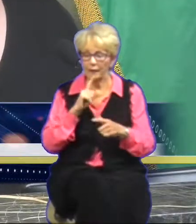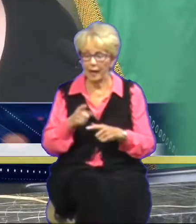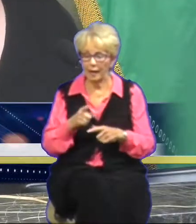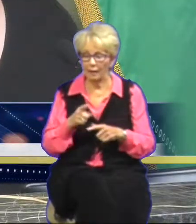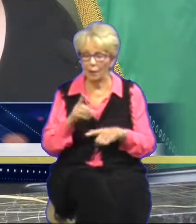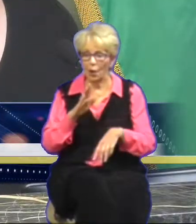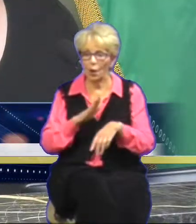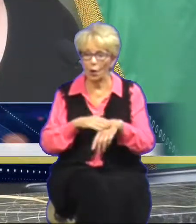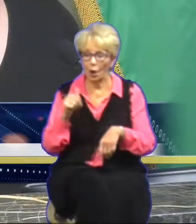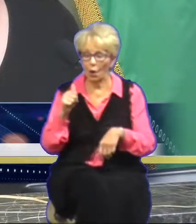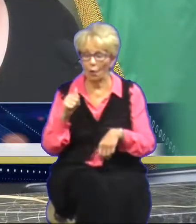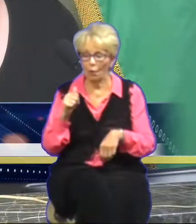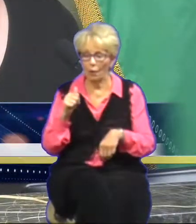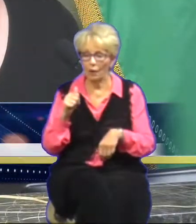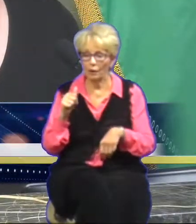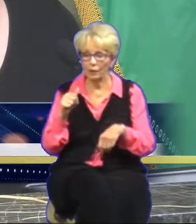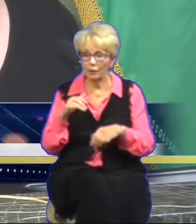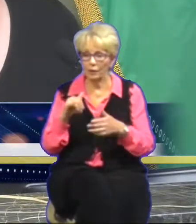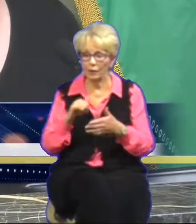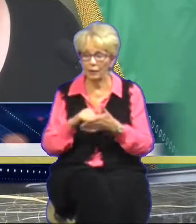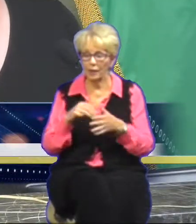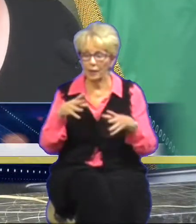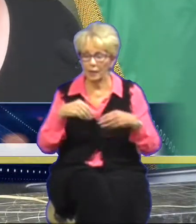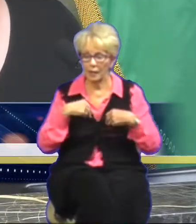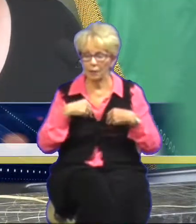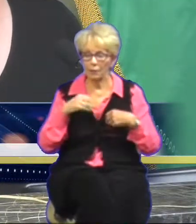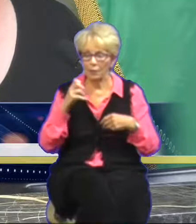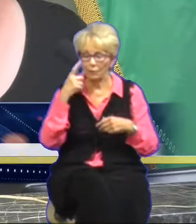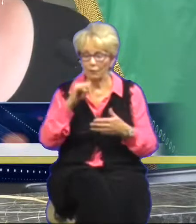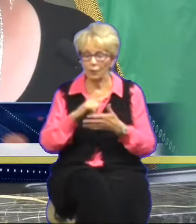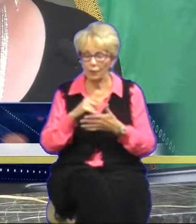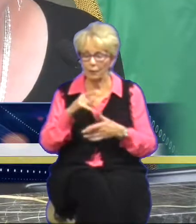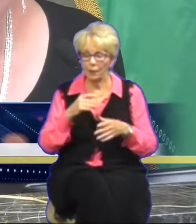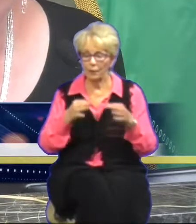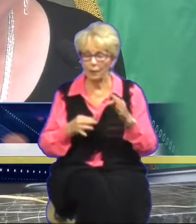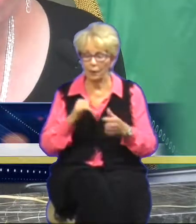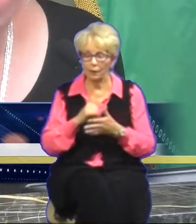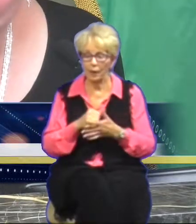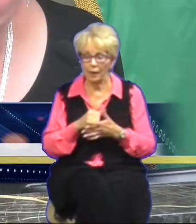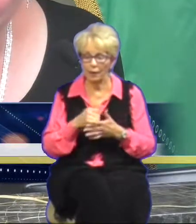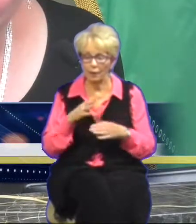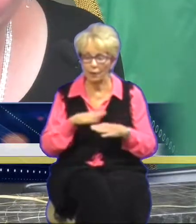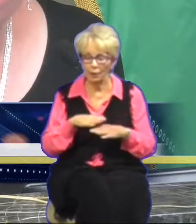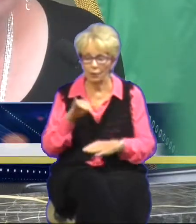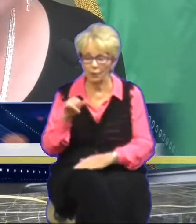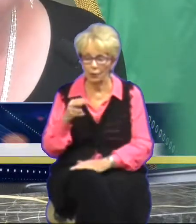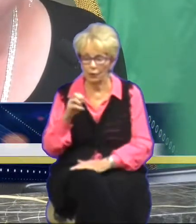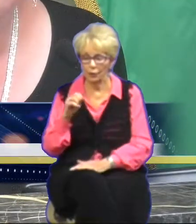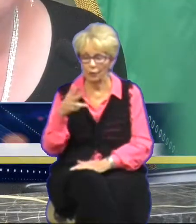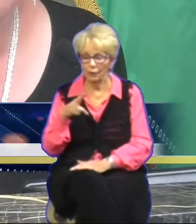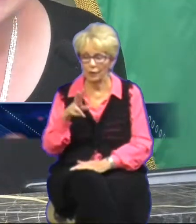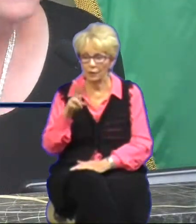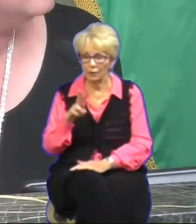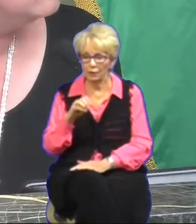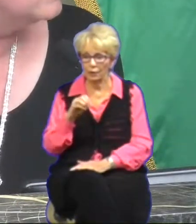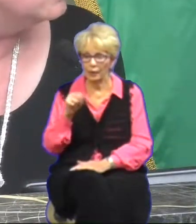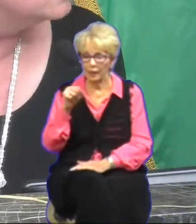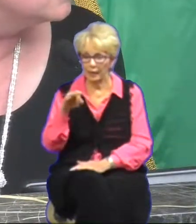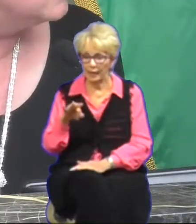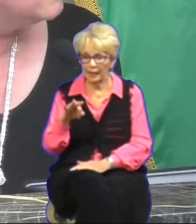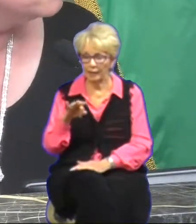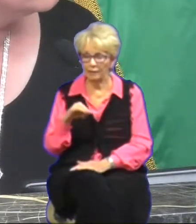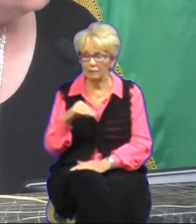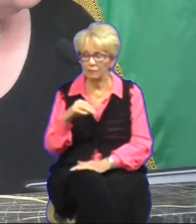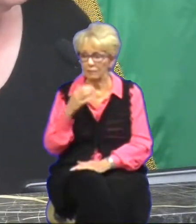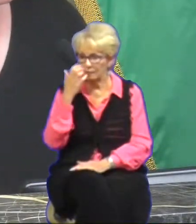actually adopt a resolution that would call for a public hearing that would occur at our June 3rd, 2019 regular